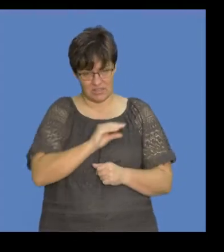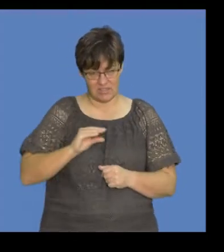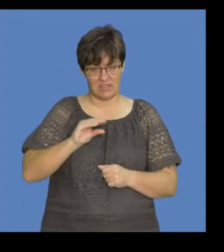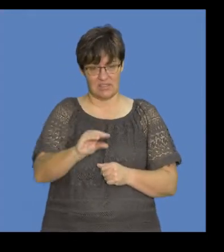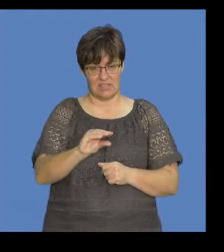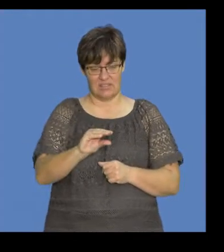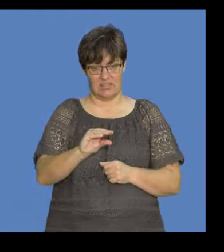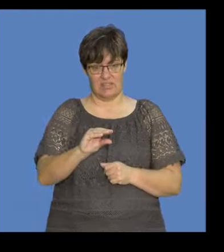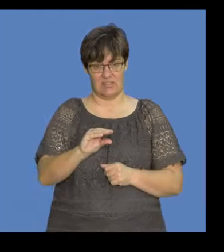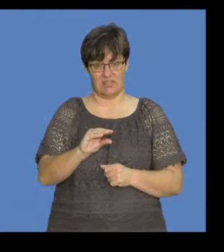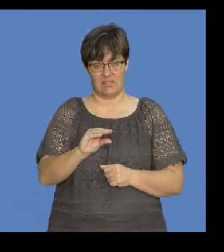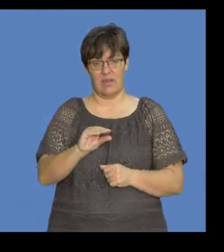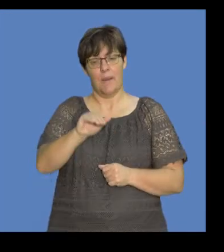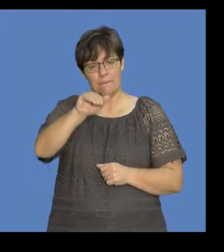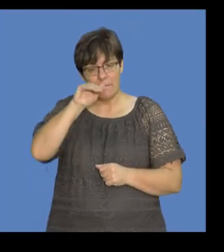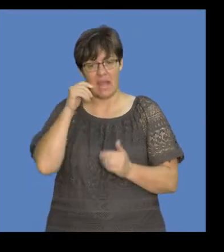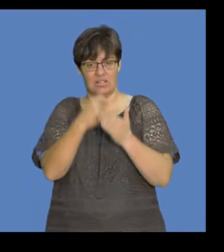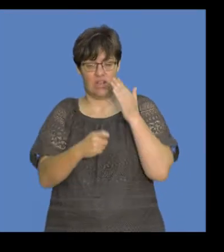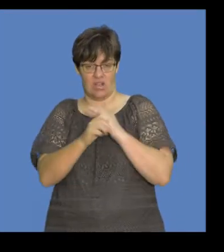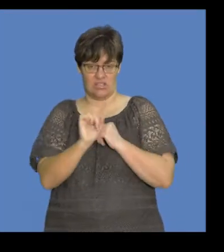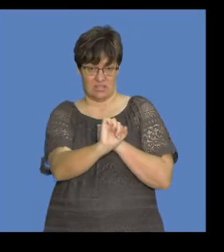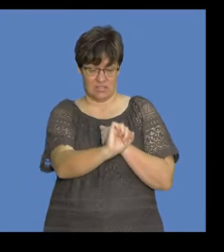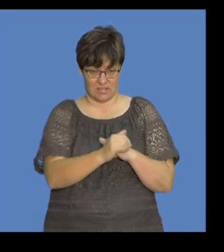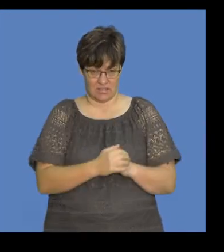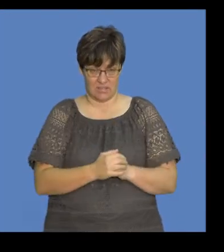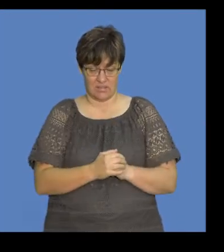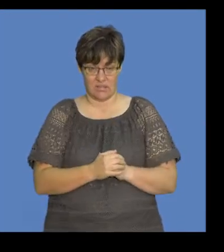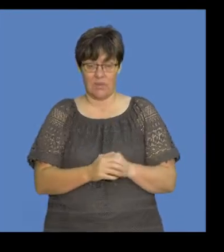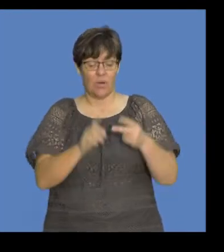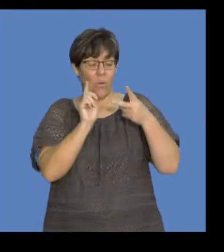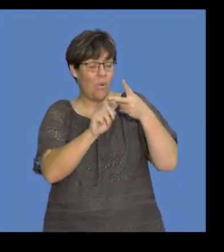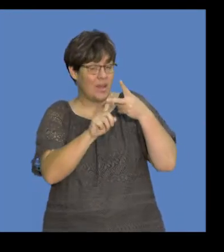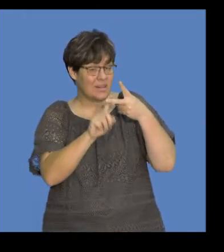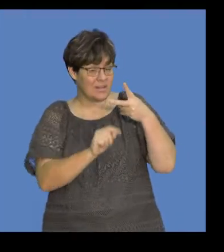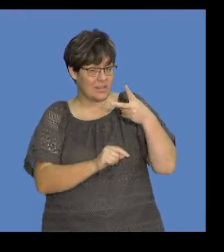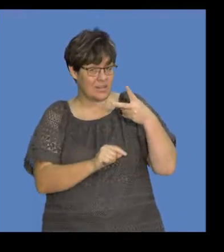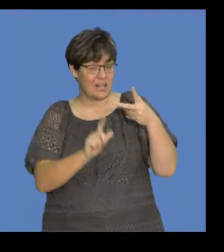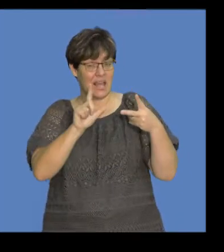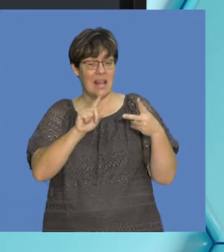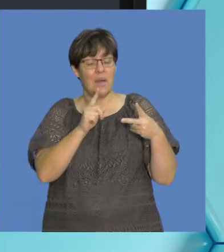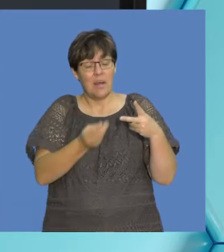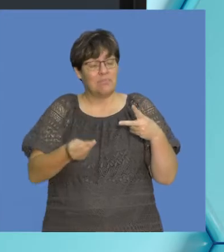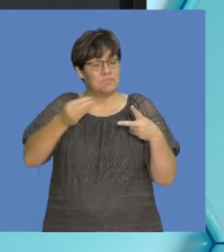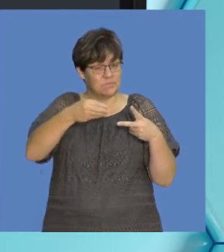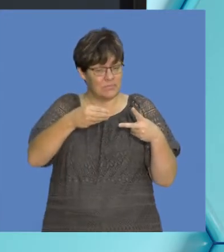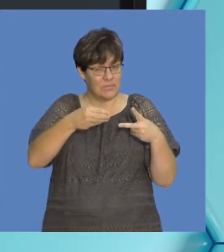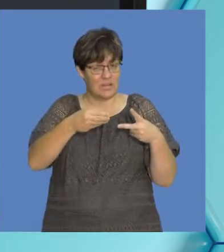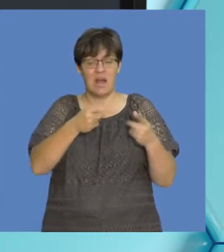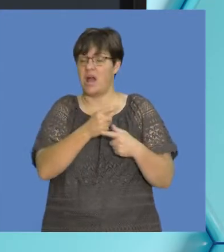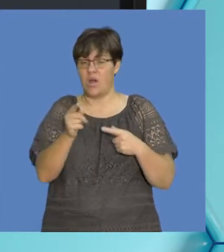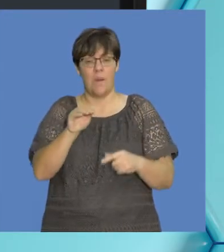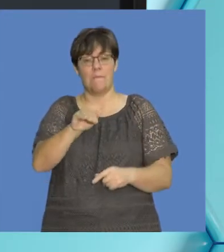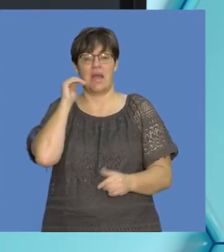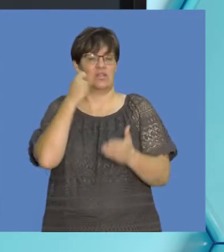the umbrella of bank charges, right? The one charge levied by the bank is not a